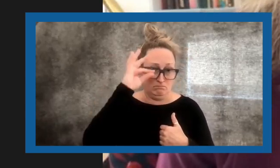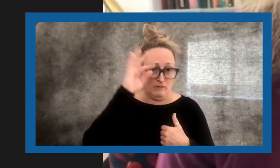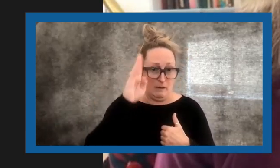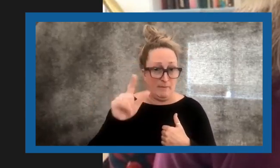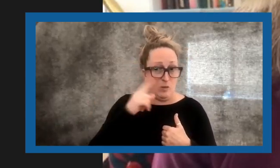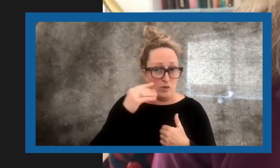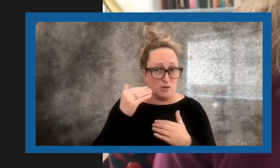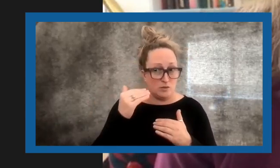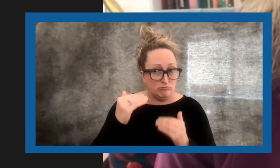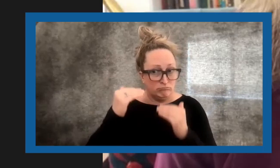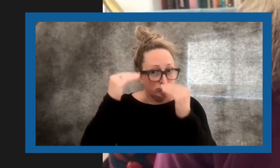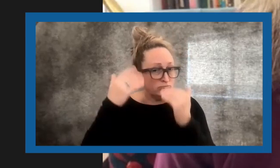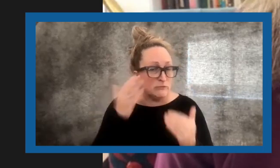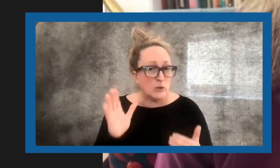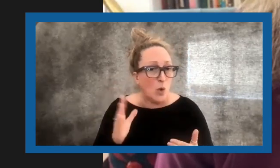was progressing,